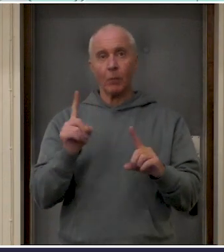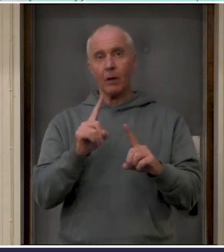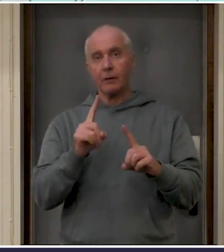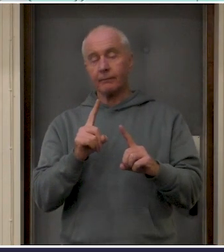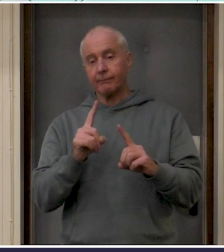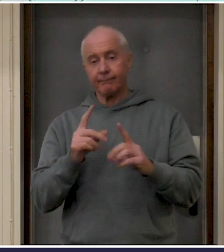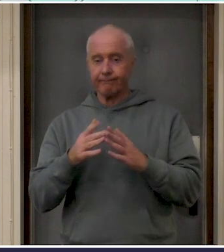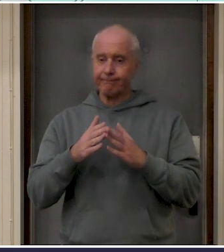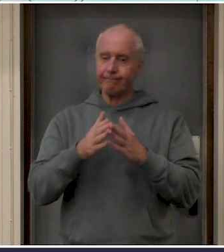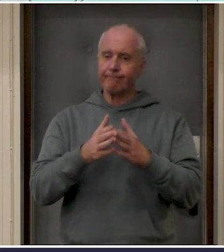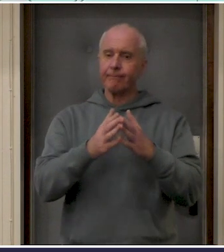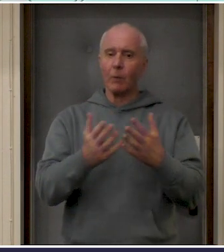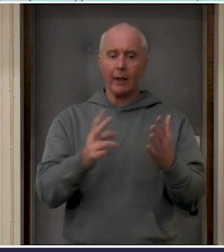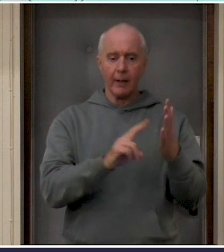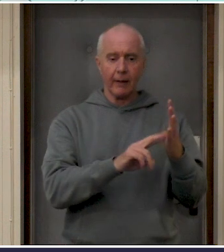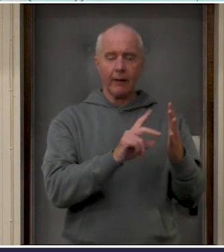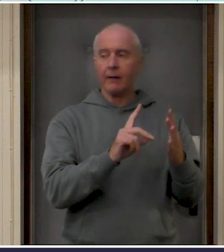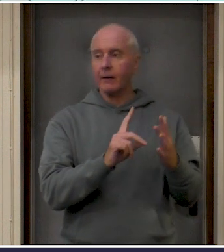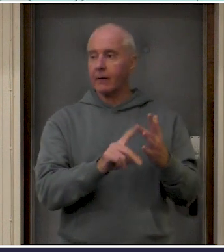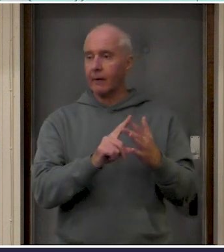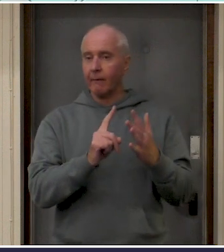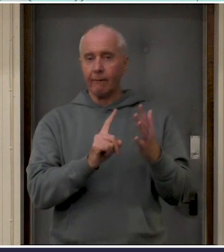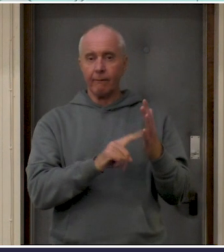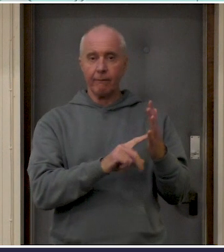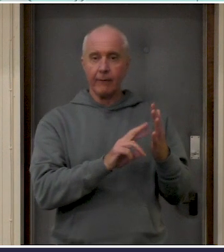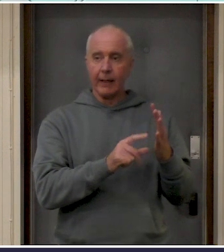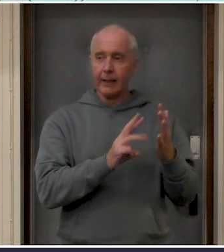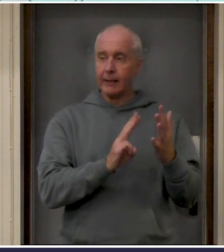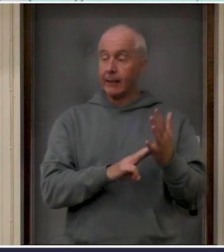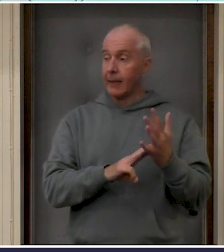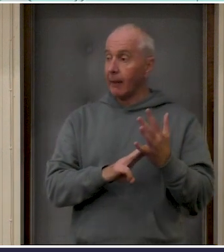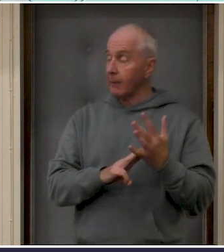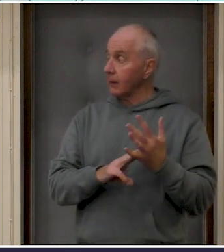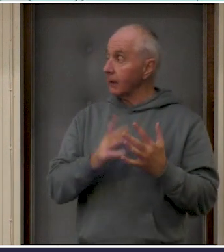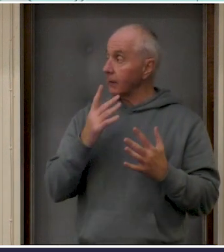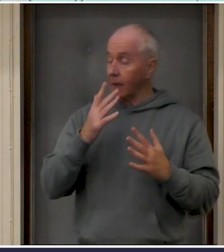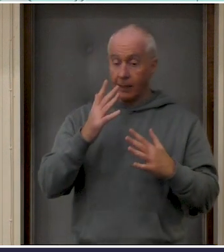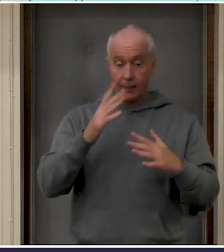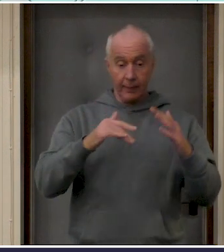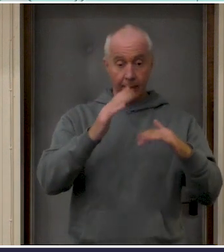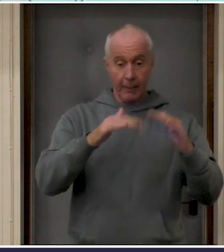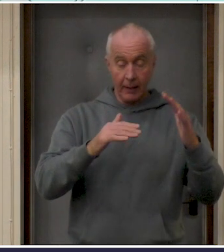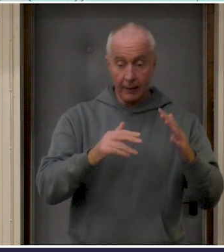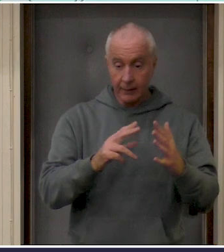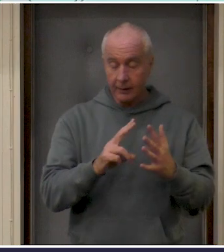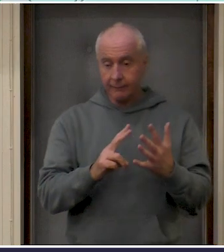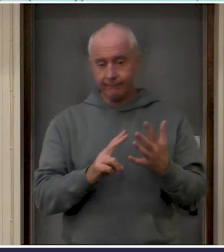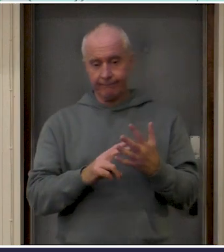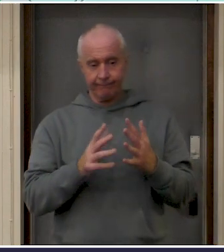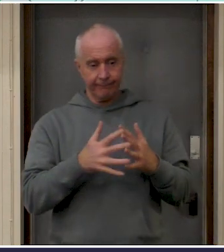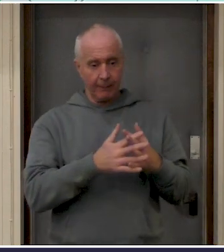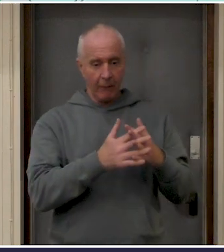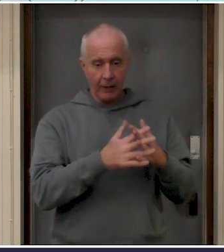Vietnam. So it's going to support the war in Vietnam. By the time it got built, the war wasn't going so well for the